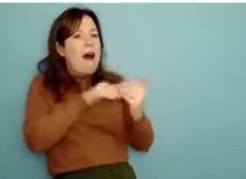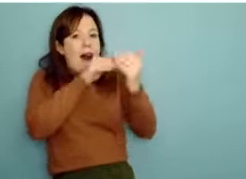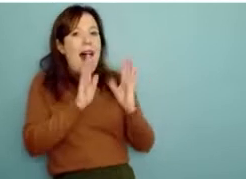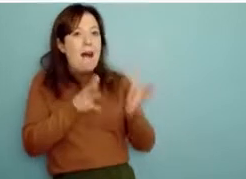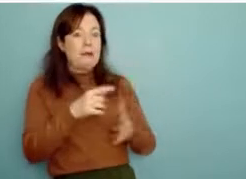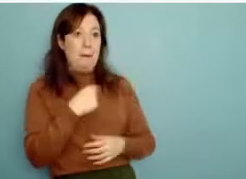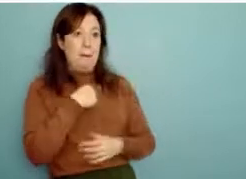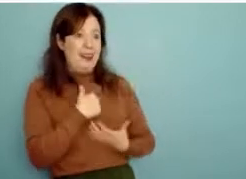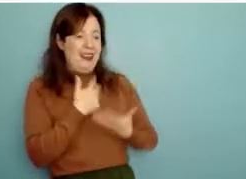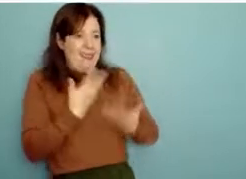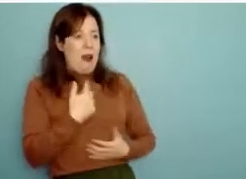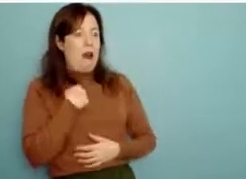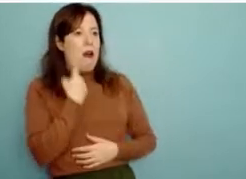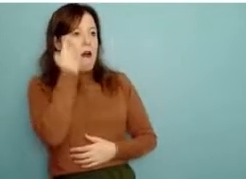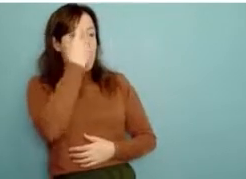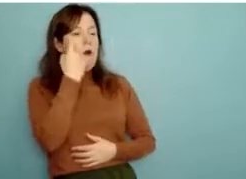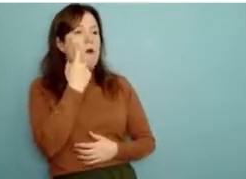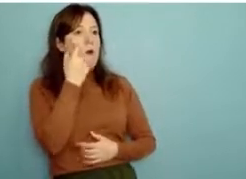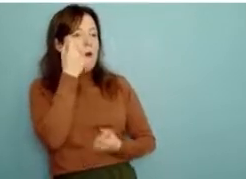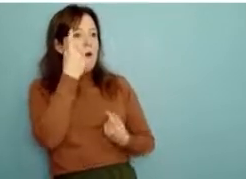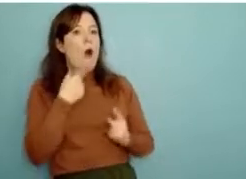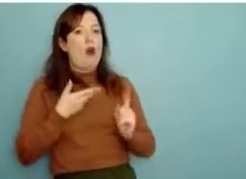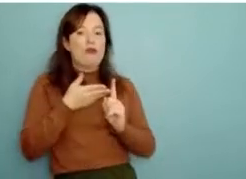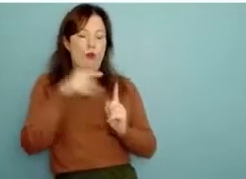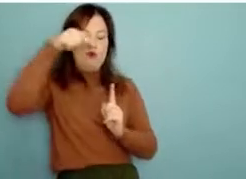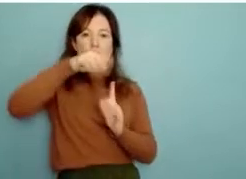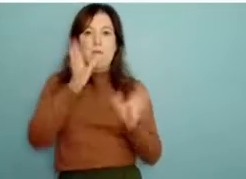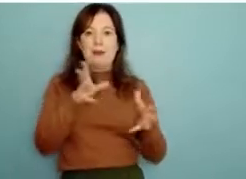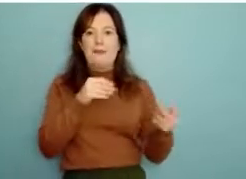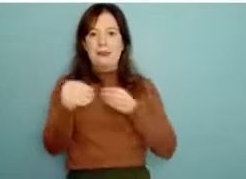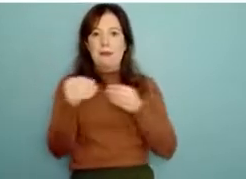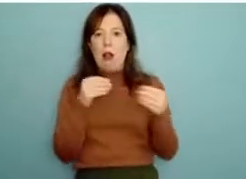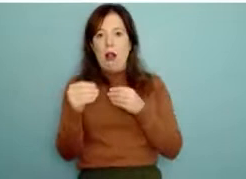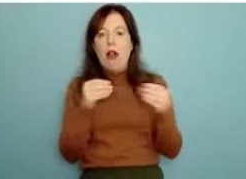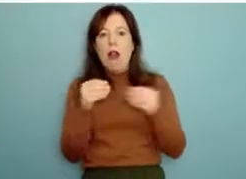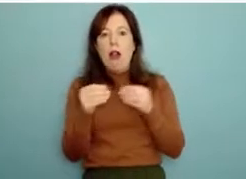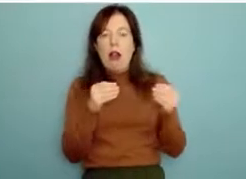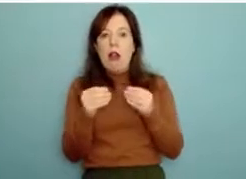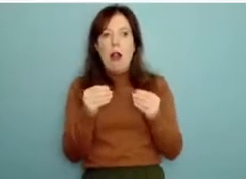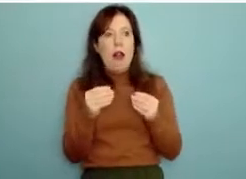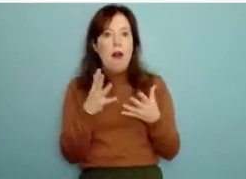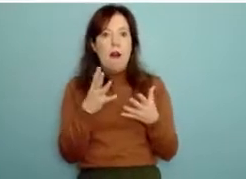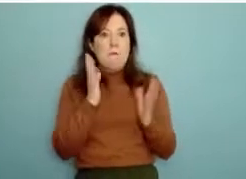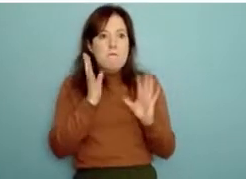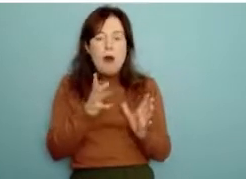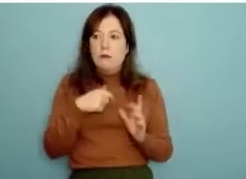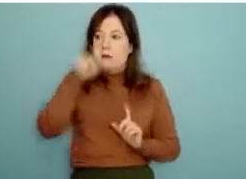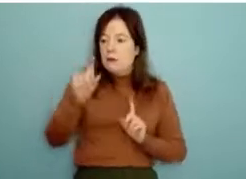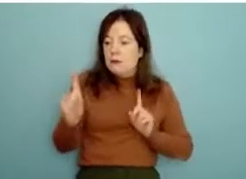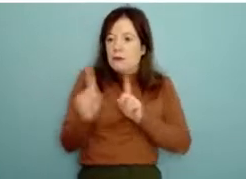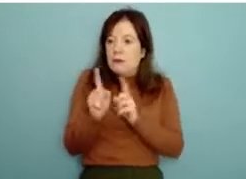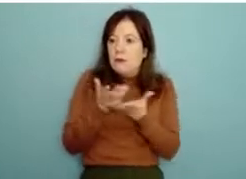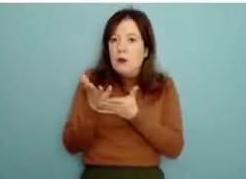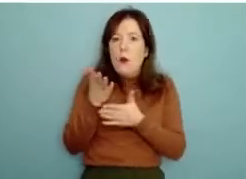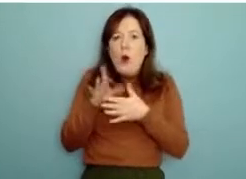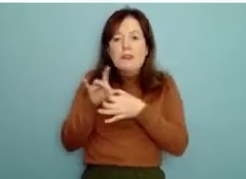the importance of flexibility in approach, also about working together and sharing decisions. Let's move to the